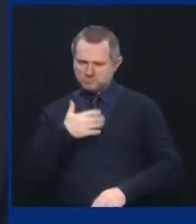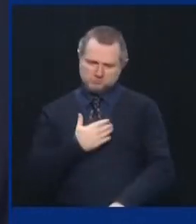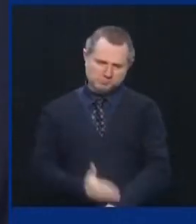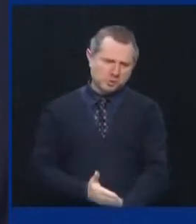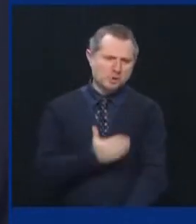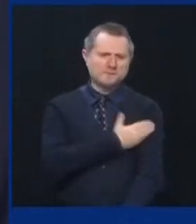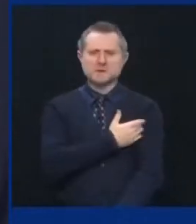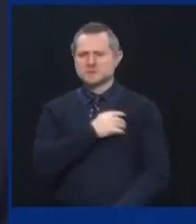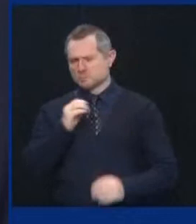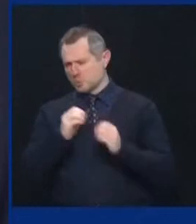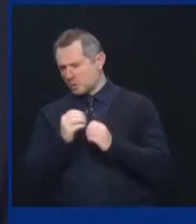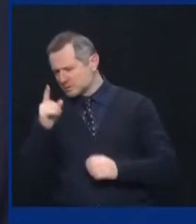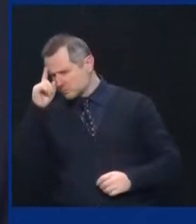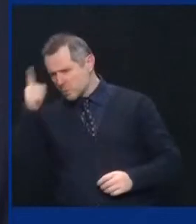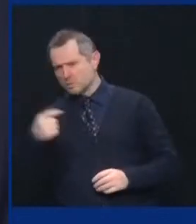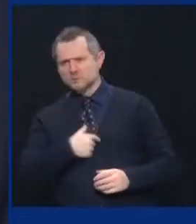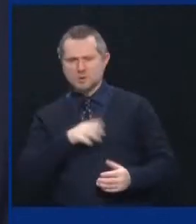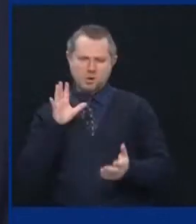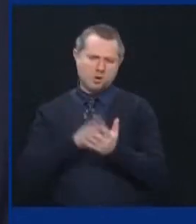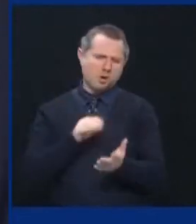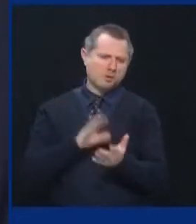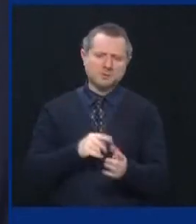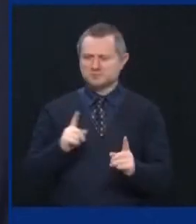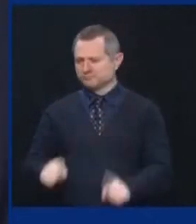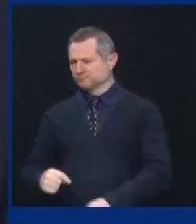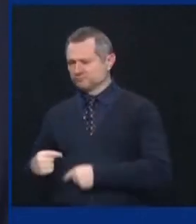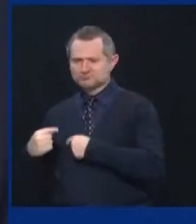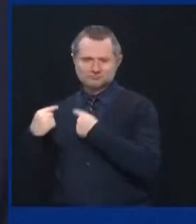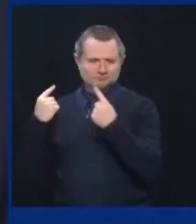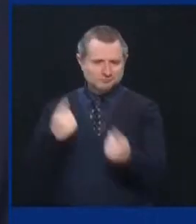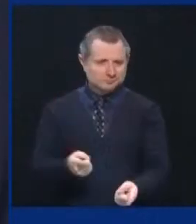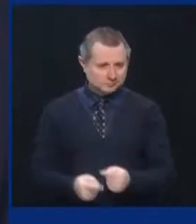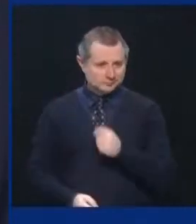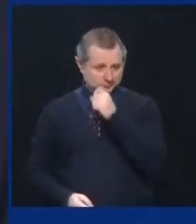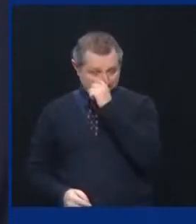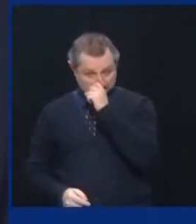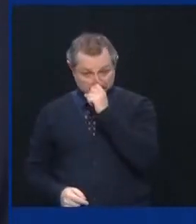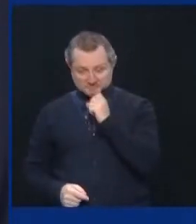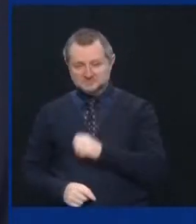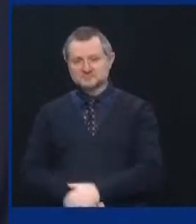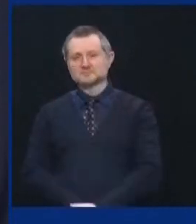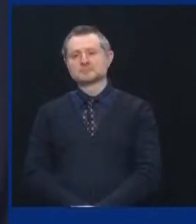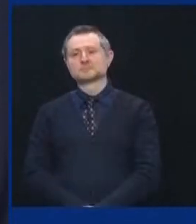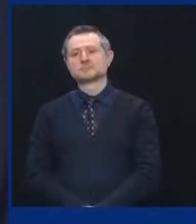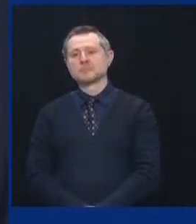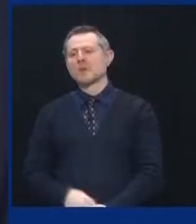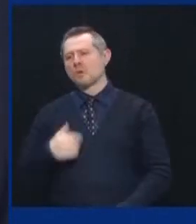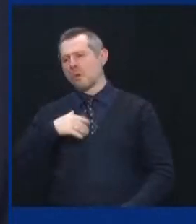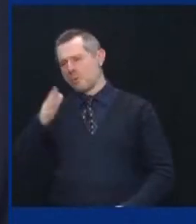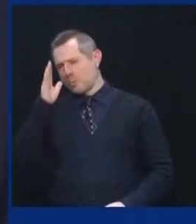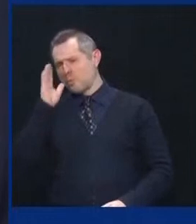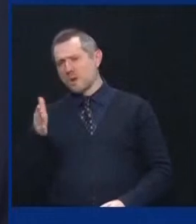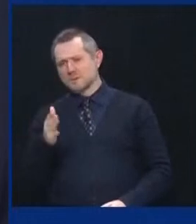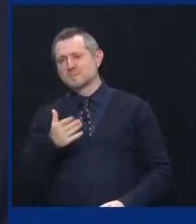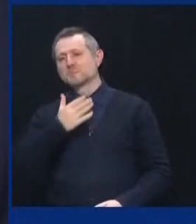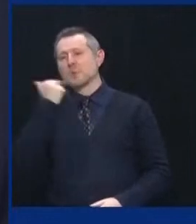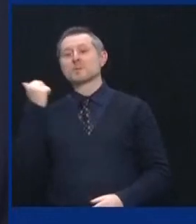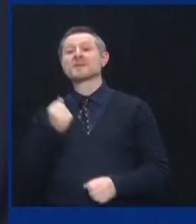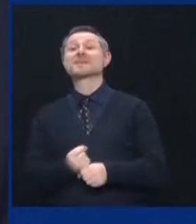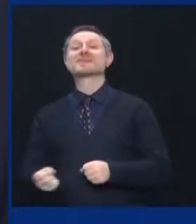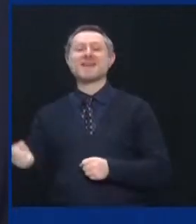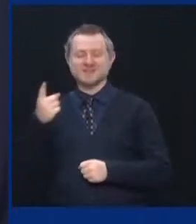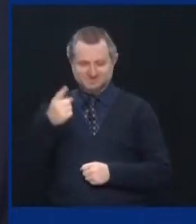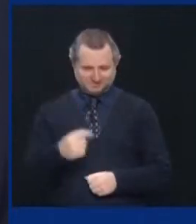We'll learn from what happened here with COVID. And we're going to be the better for it. There was also a